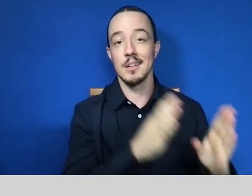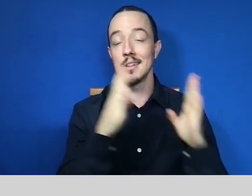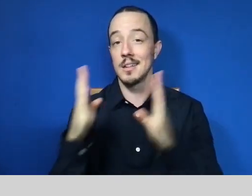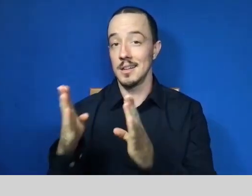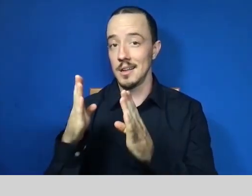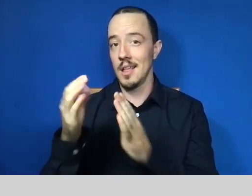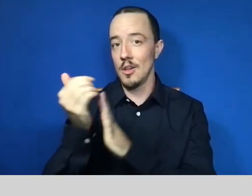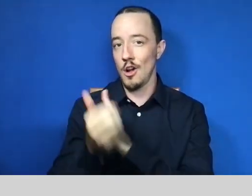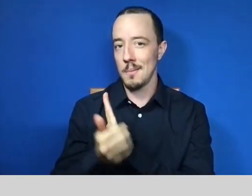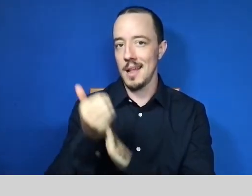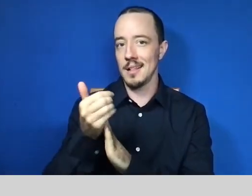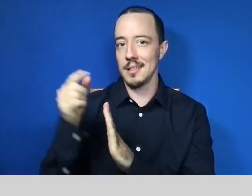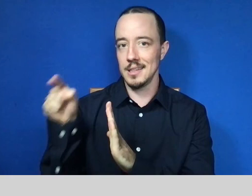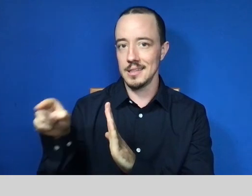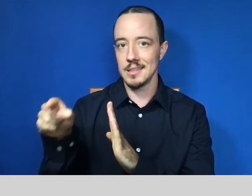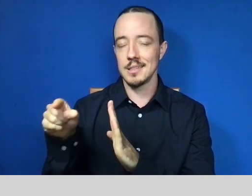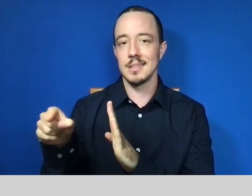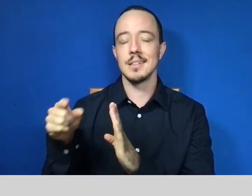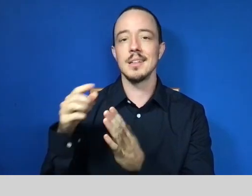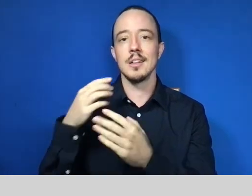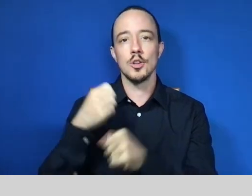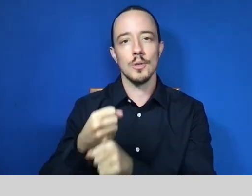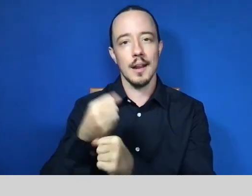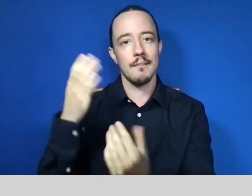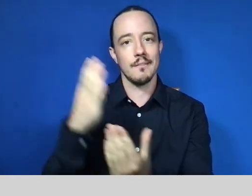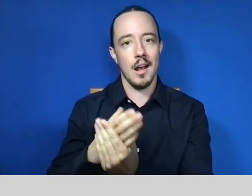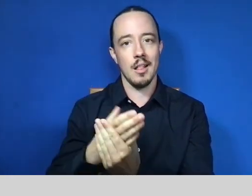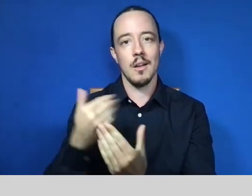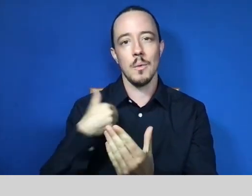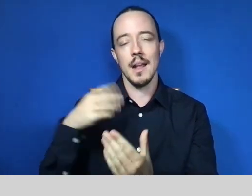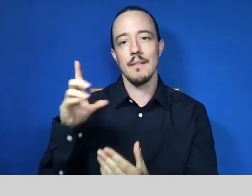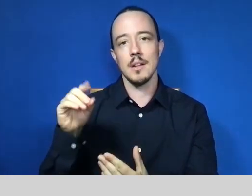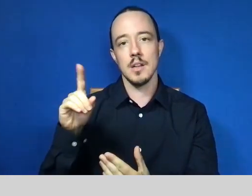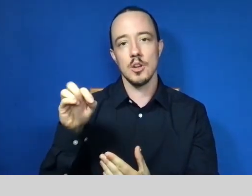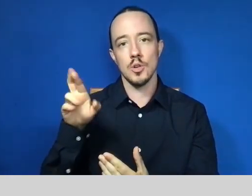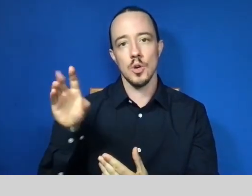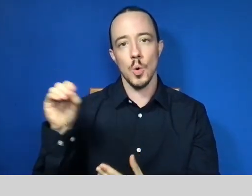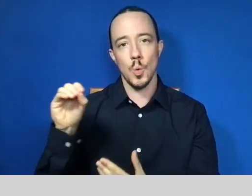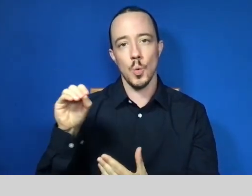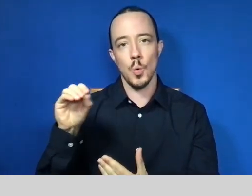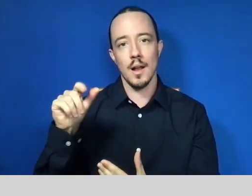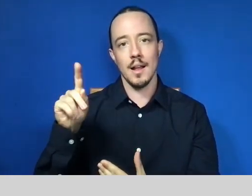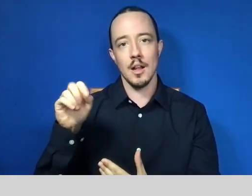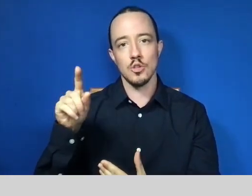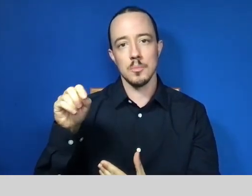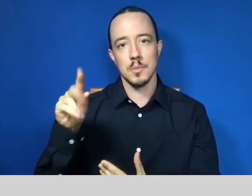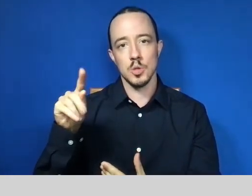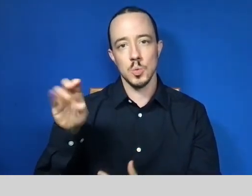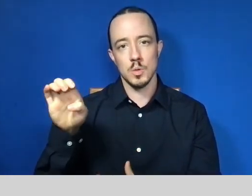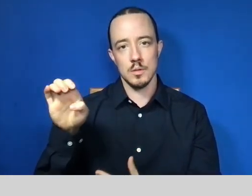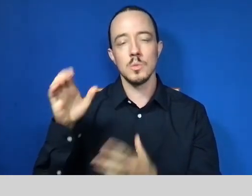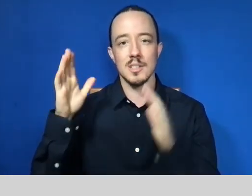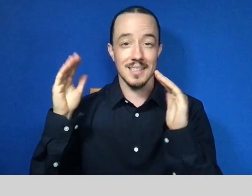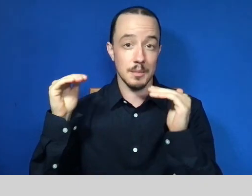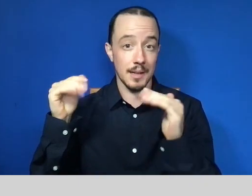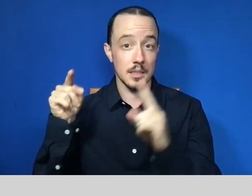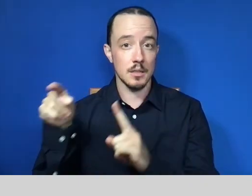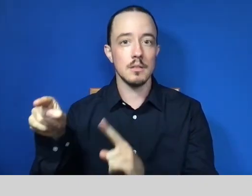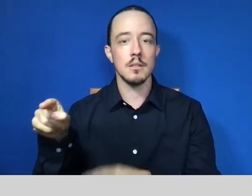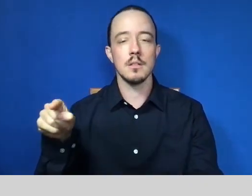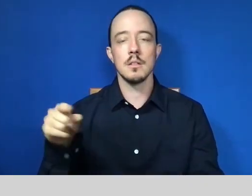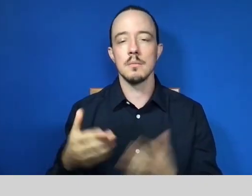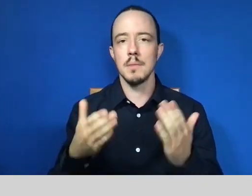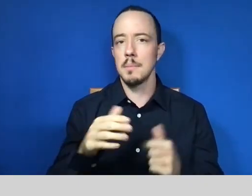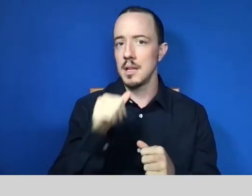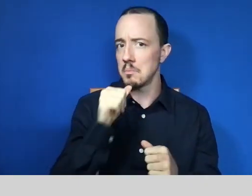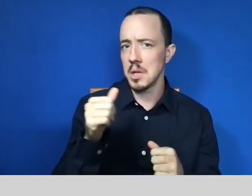automatically is that in automatically created module we have a dunder all attribute, which is expected. It might